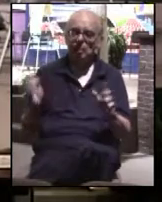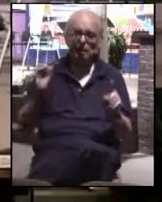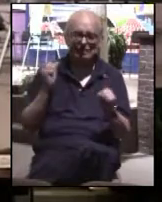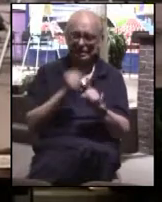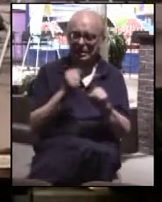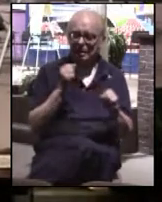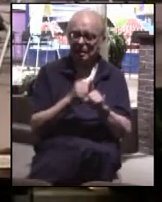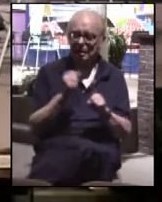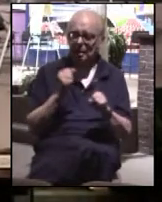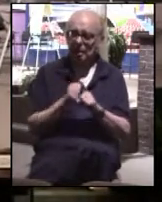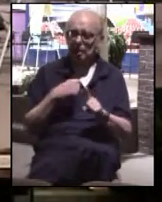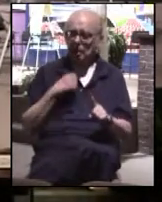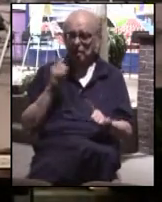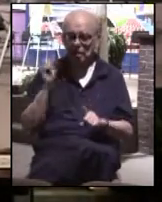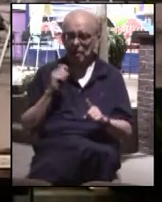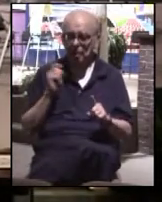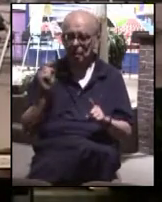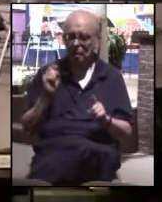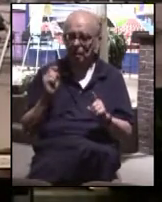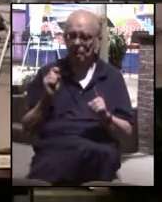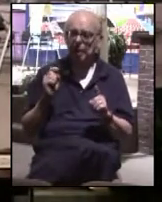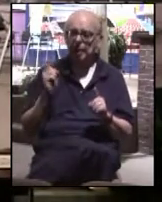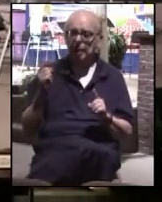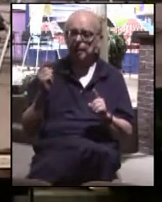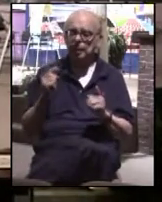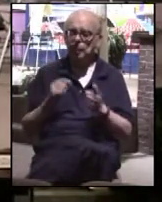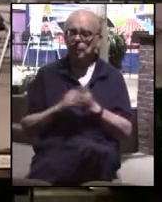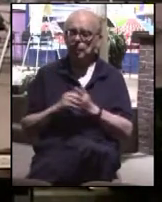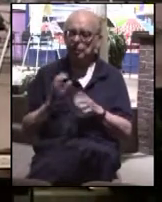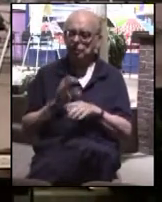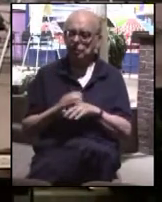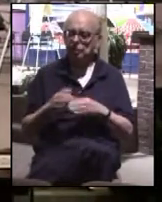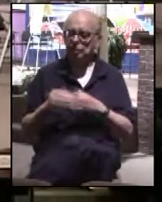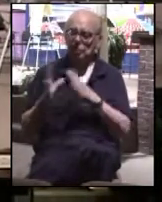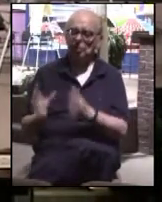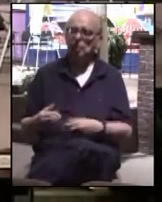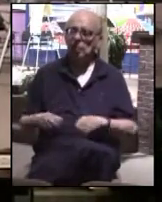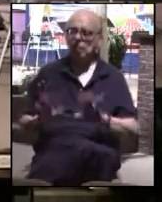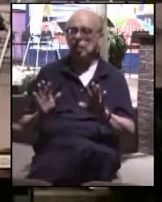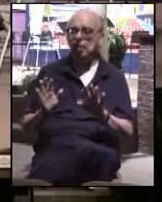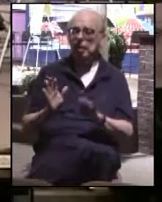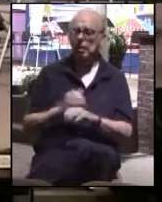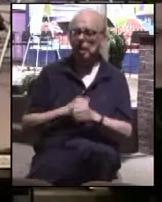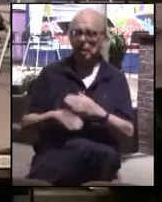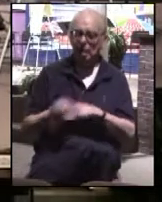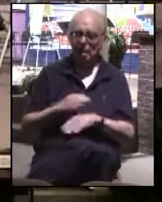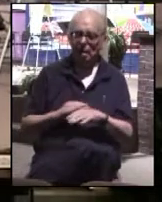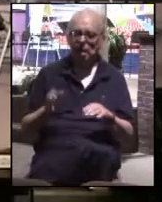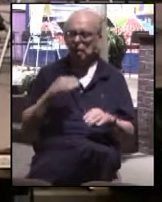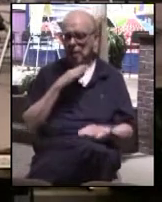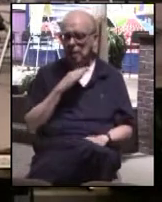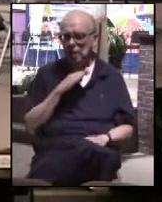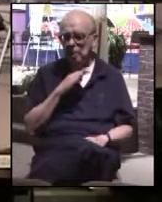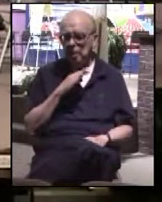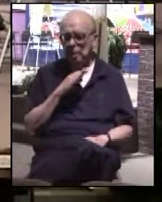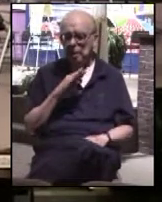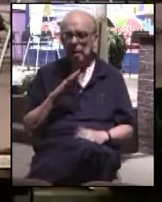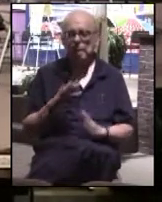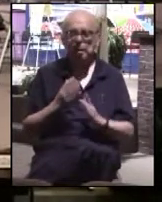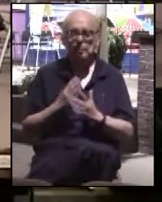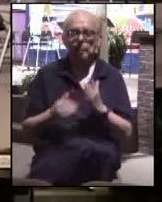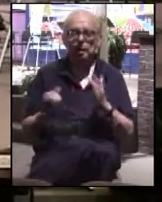have we expressed our concerns with the church leadership are we willing to get our hands dirty and become part of the solution